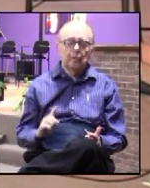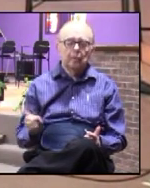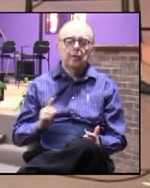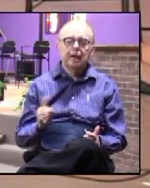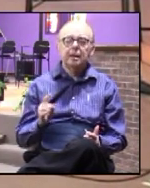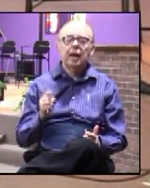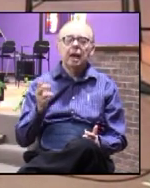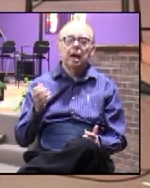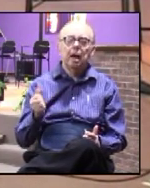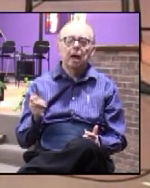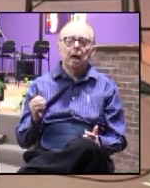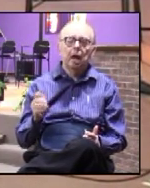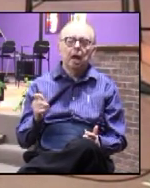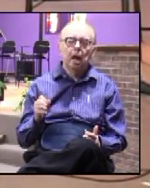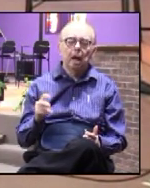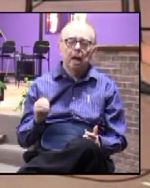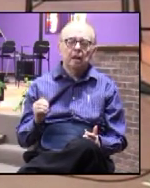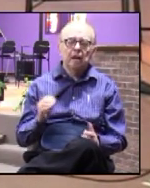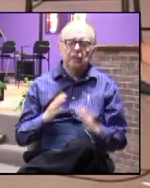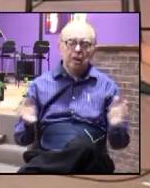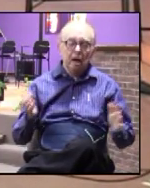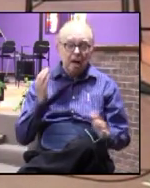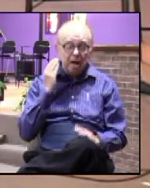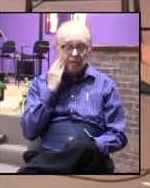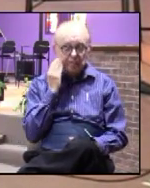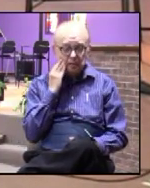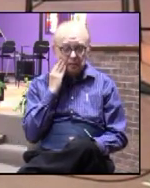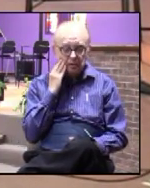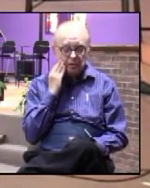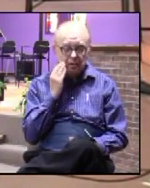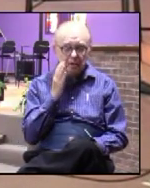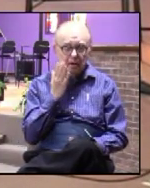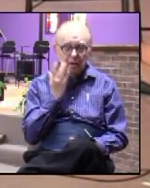Hamilton, so has a lot of knowledge and things. But his heart,